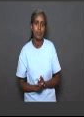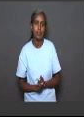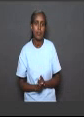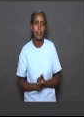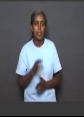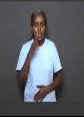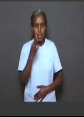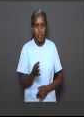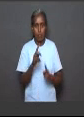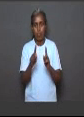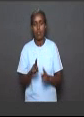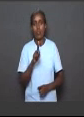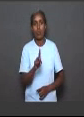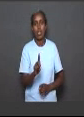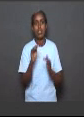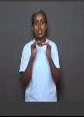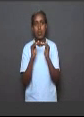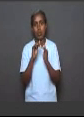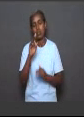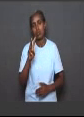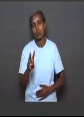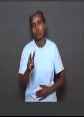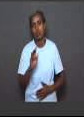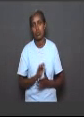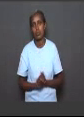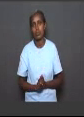F of 1 equals 2.